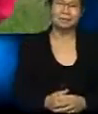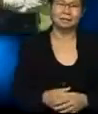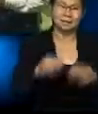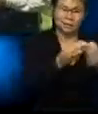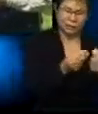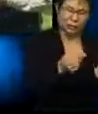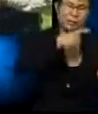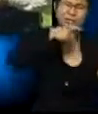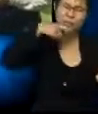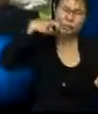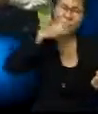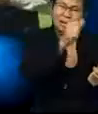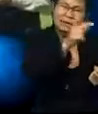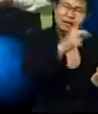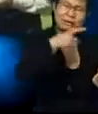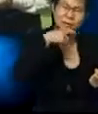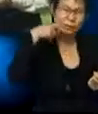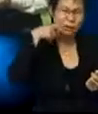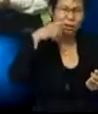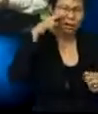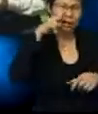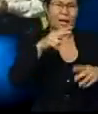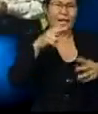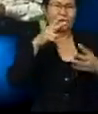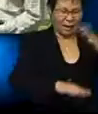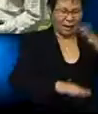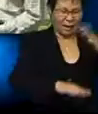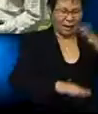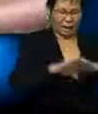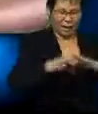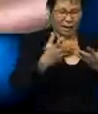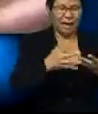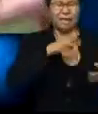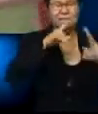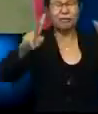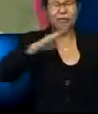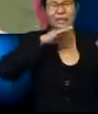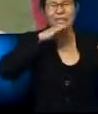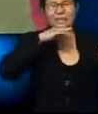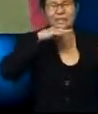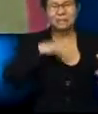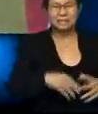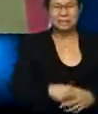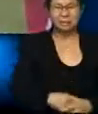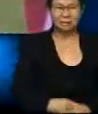The sand is dry. Ew, look at my hands. They are so dirty.